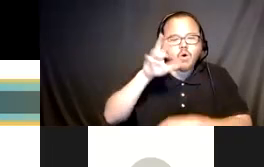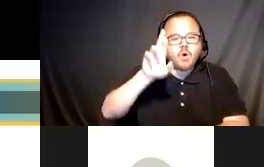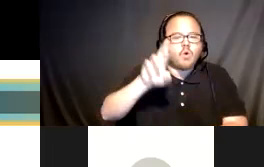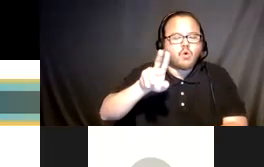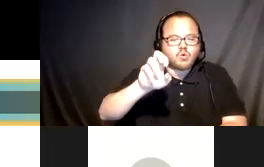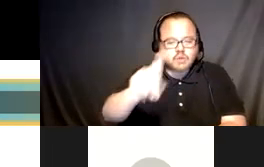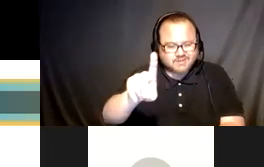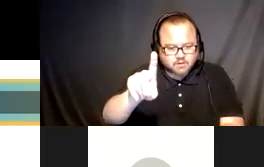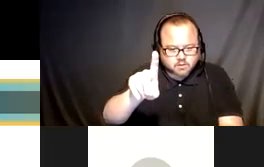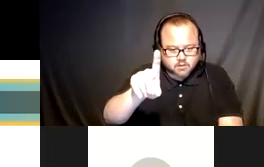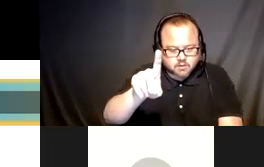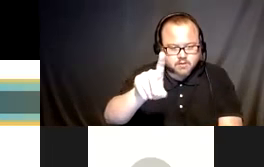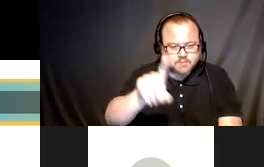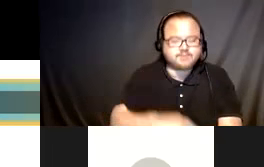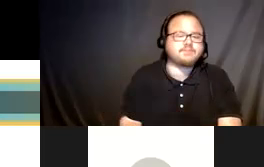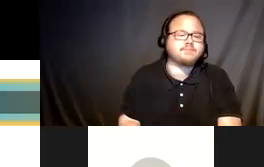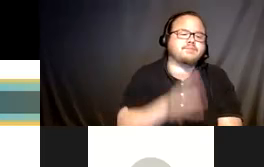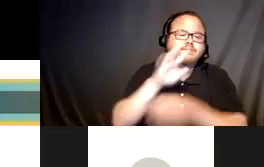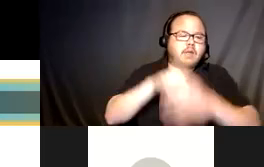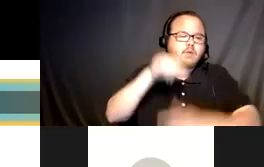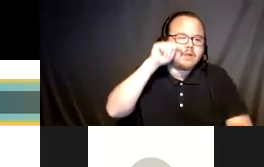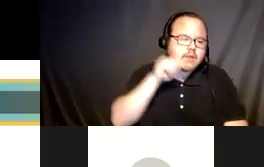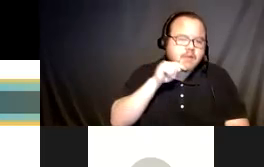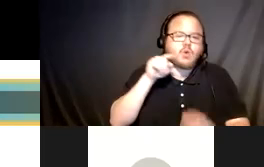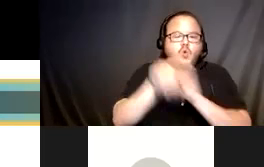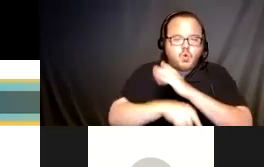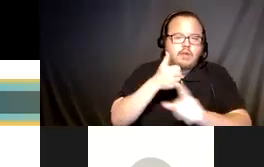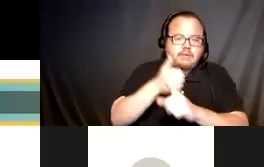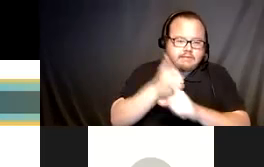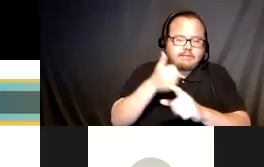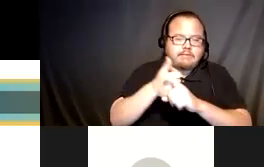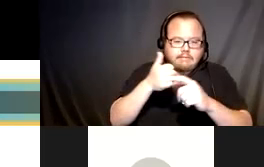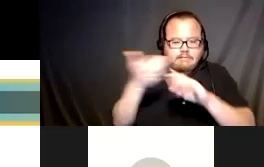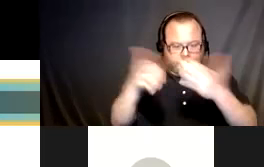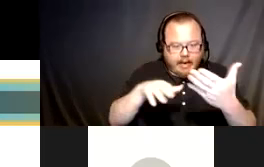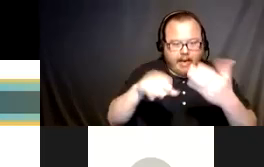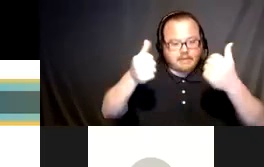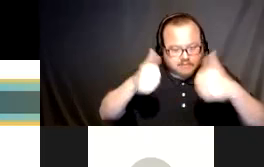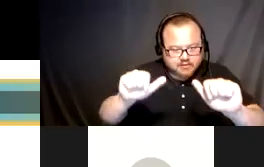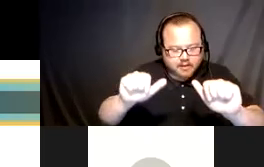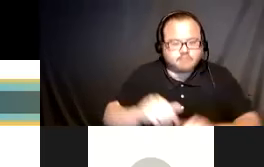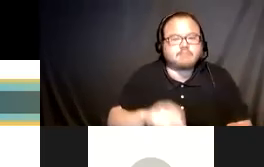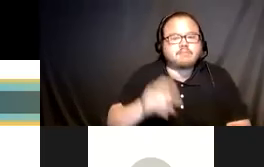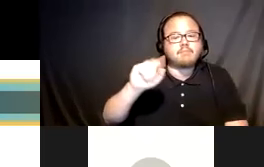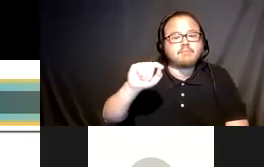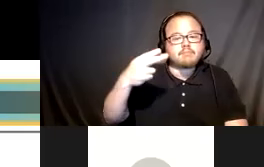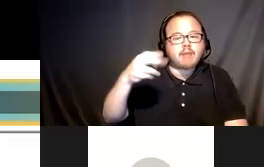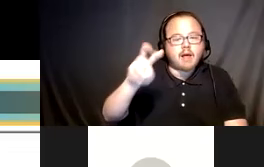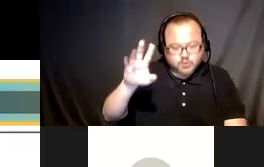Unified School District in terms of teen suicide, death, and attempts. And so please welcome Matthew to come